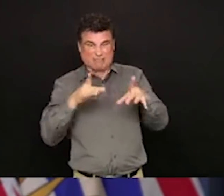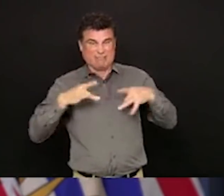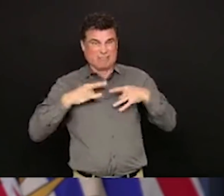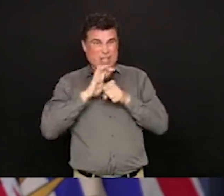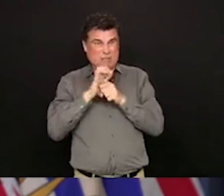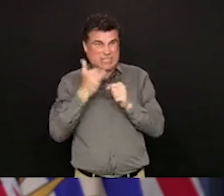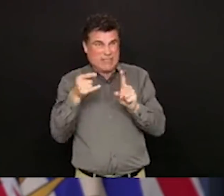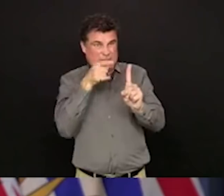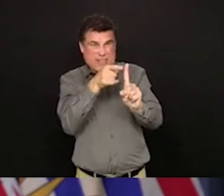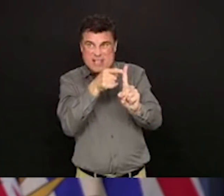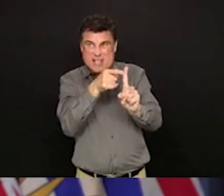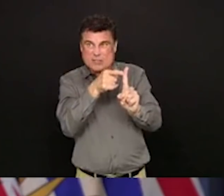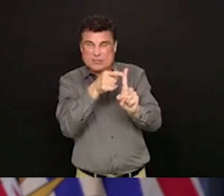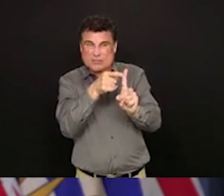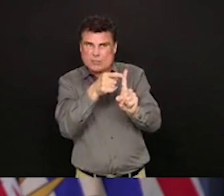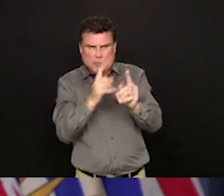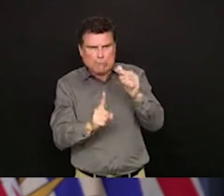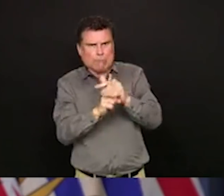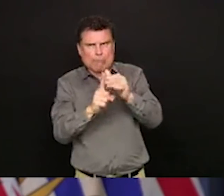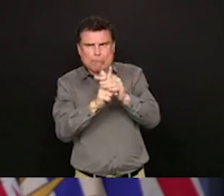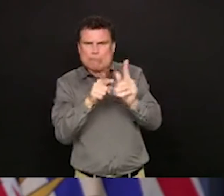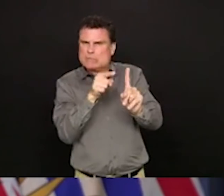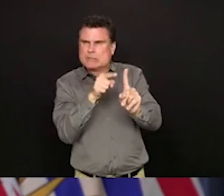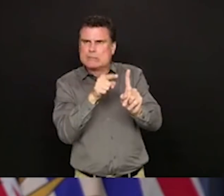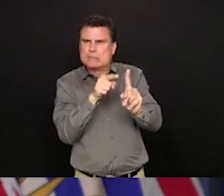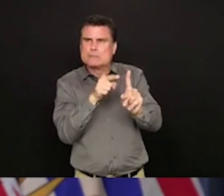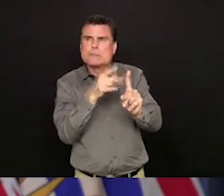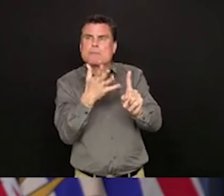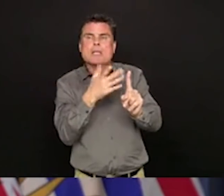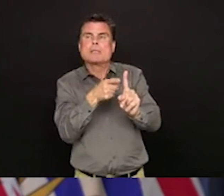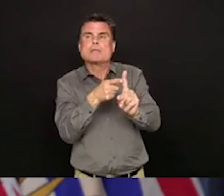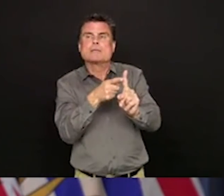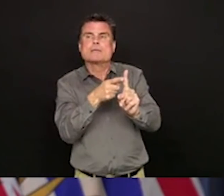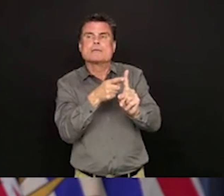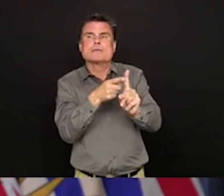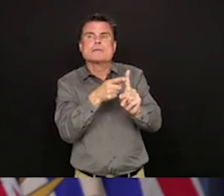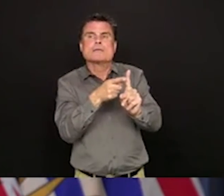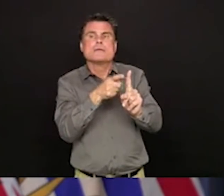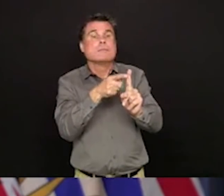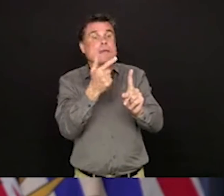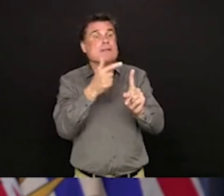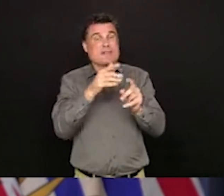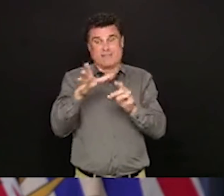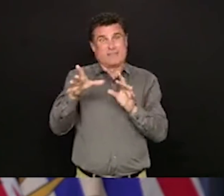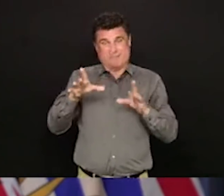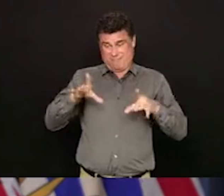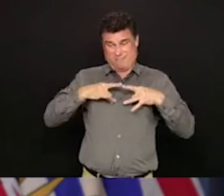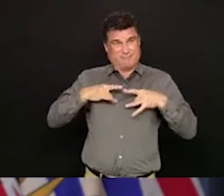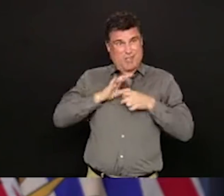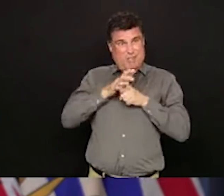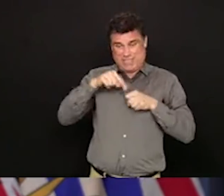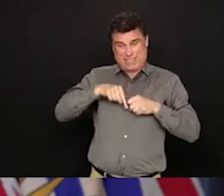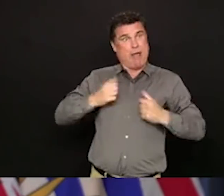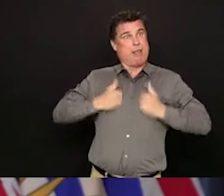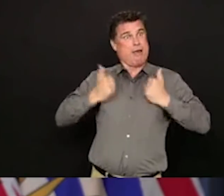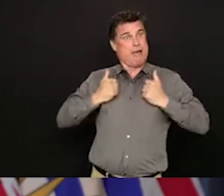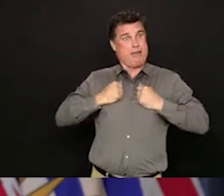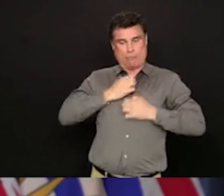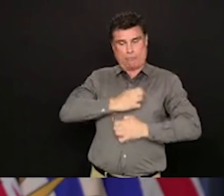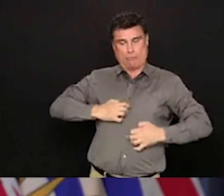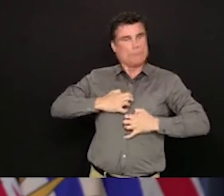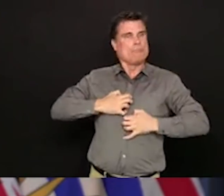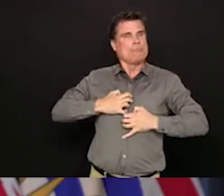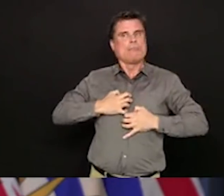lab testing took some time. We've also recognized, as we've learned around the world more about this virus, that some people can actually shed